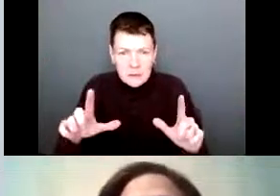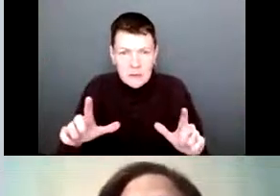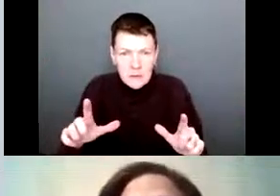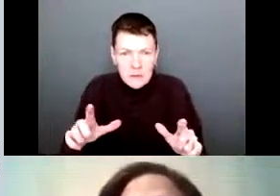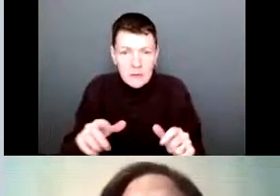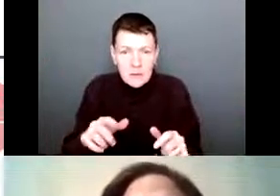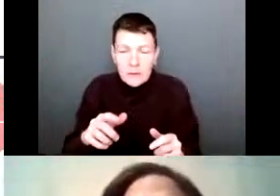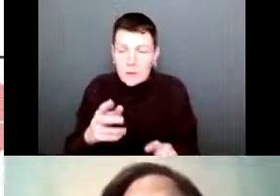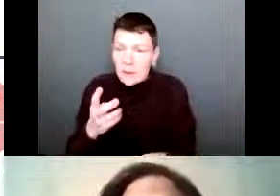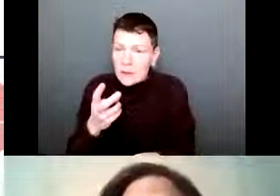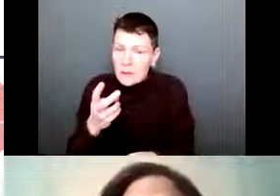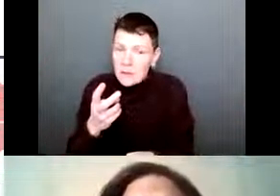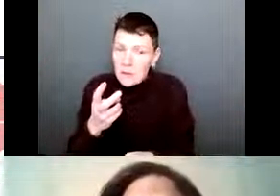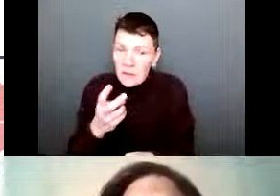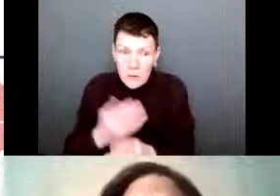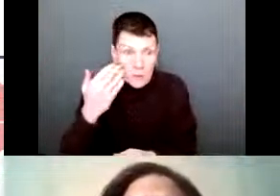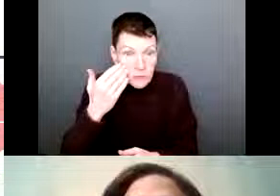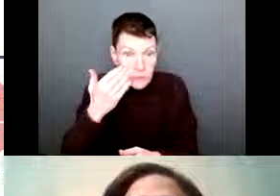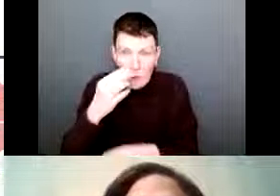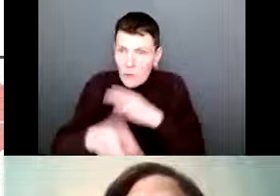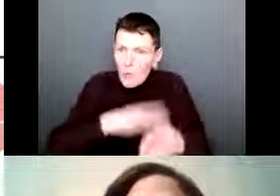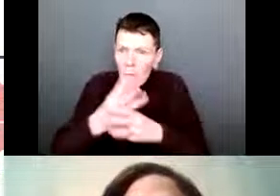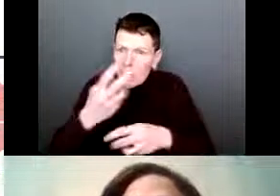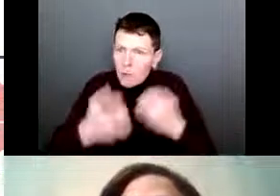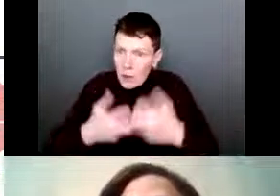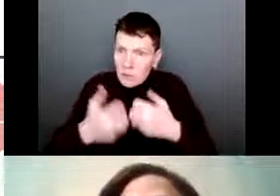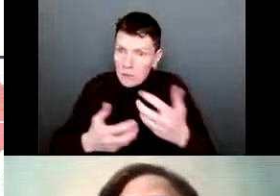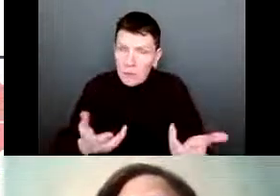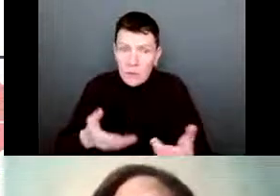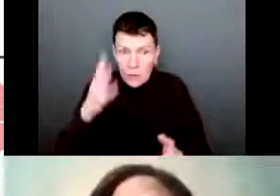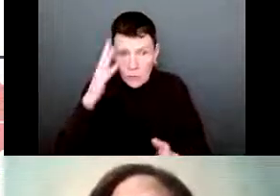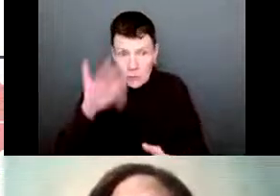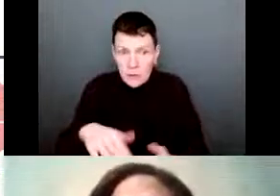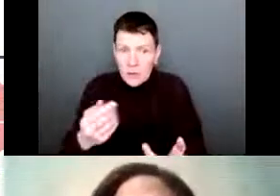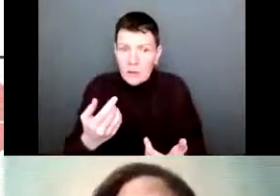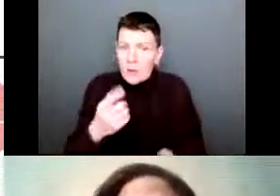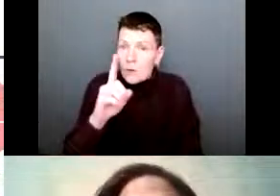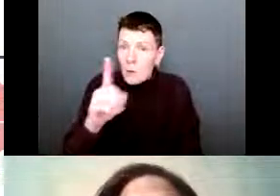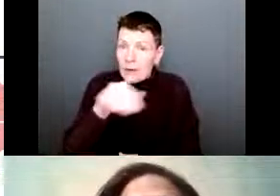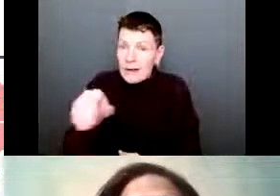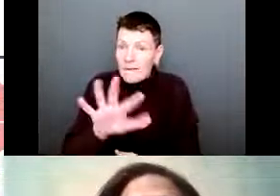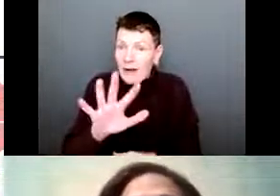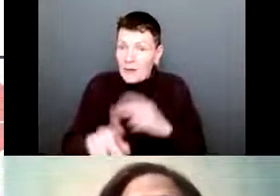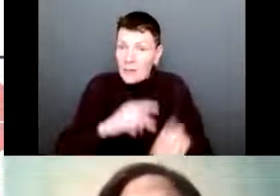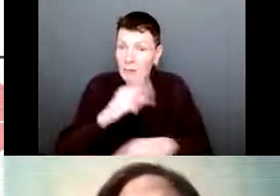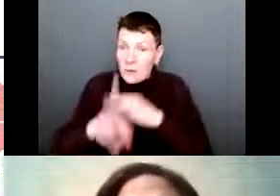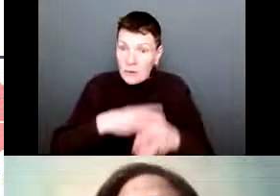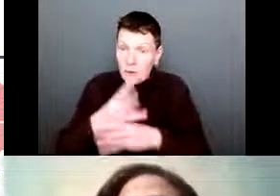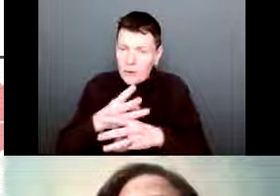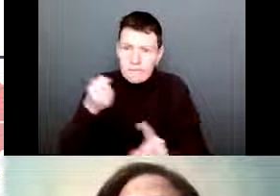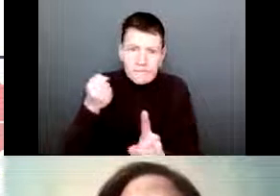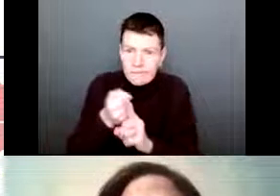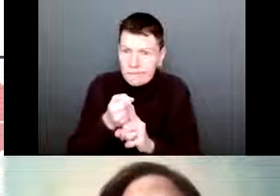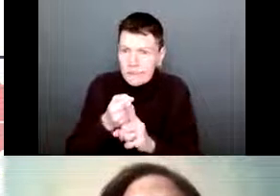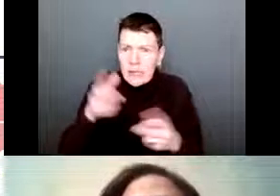to know what the problem is around the world, we have that 1 in 5 people around the world is affected